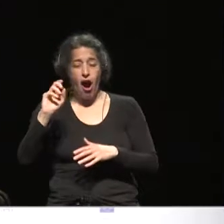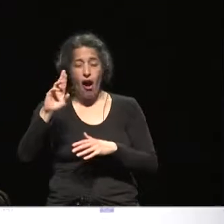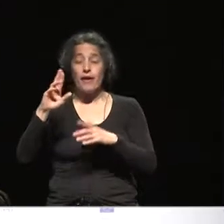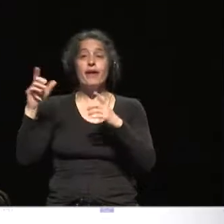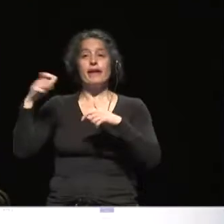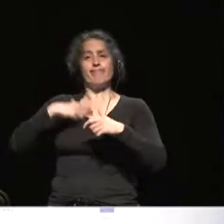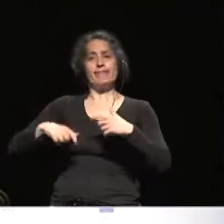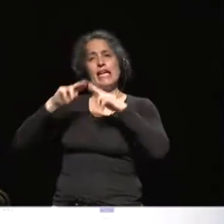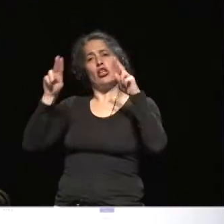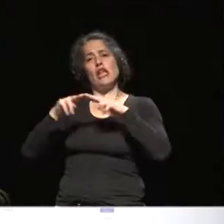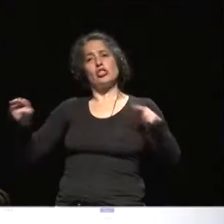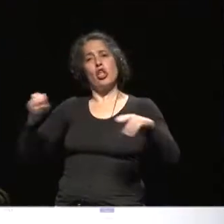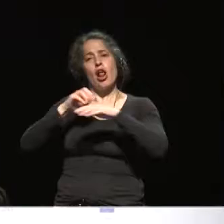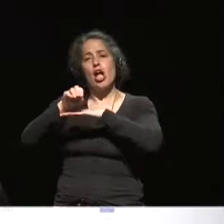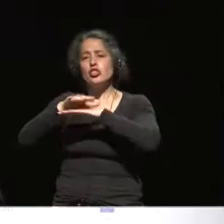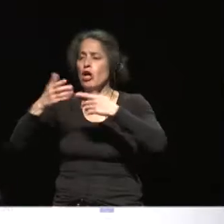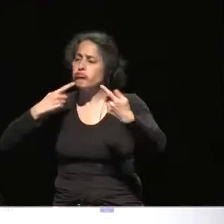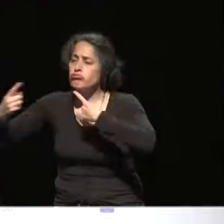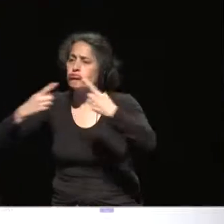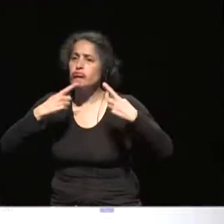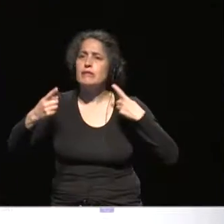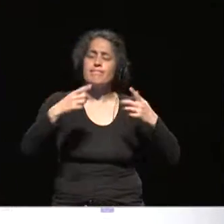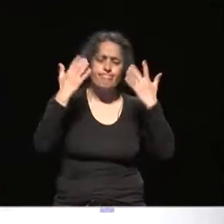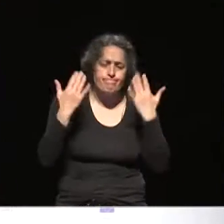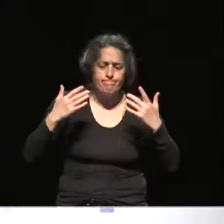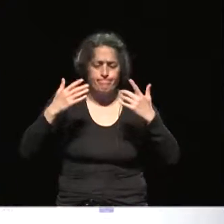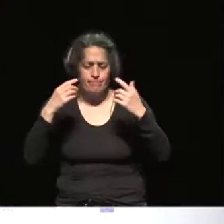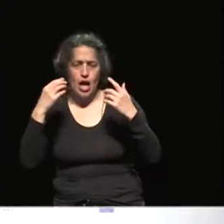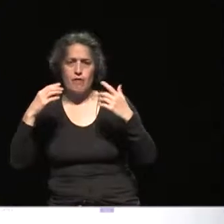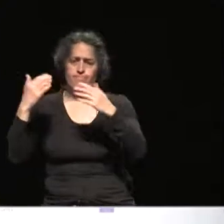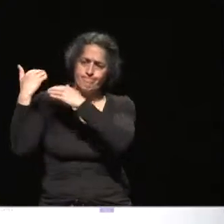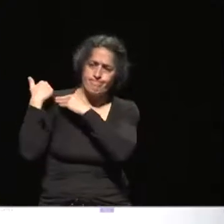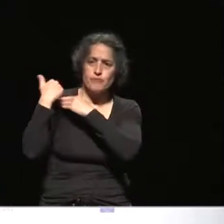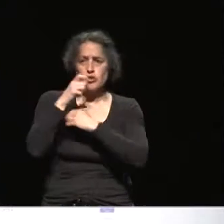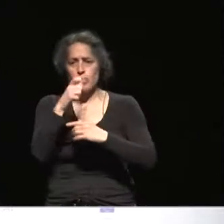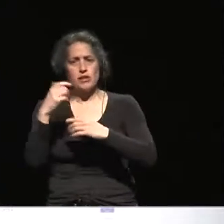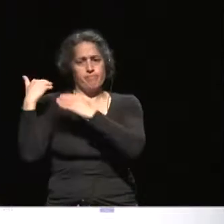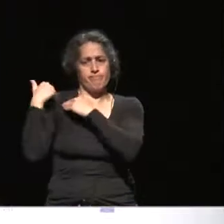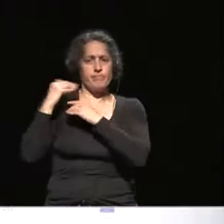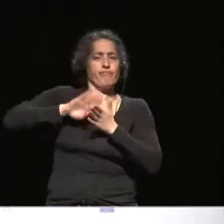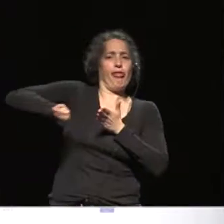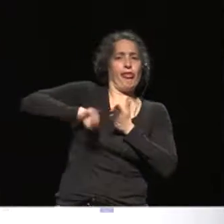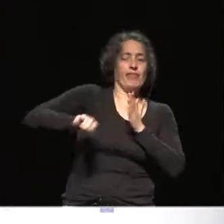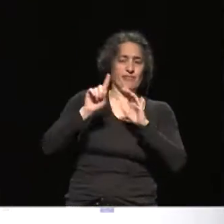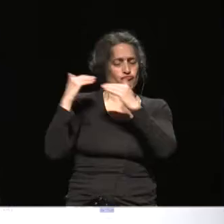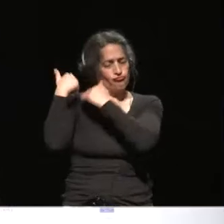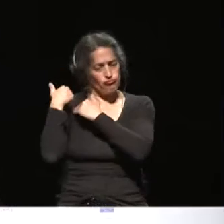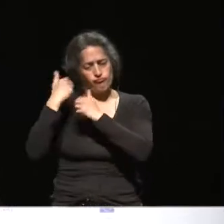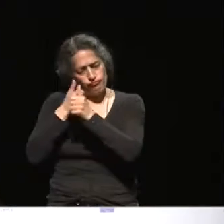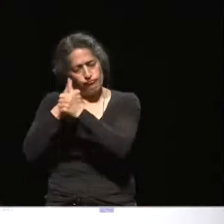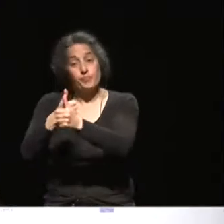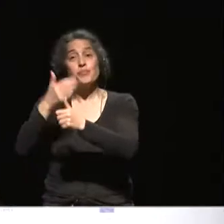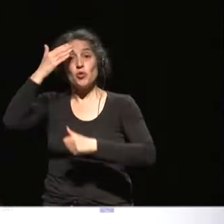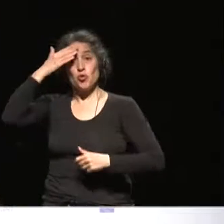and accountability. You mentioned budget support to governments. We know the European Union has passed a new budget